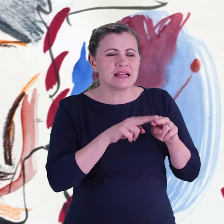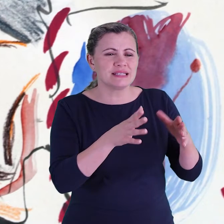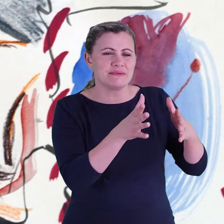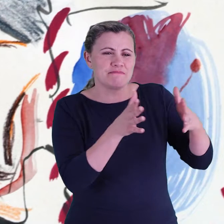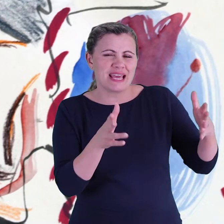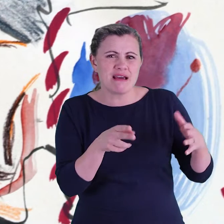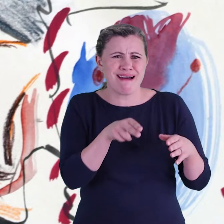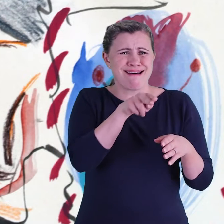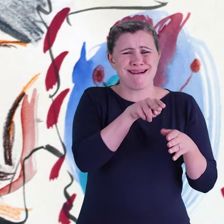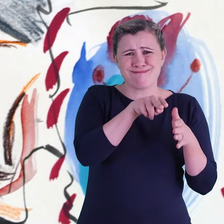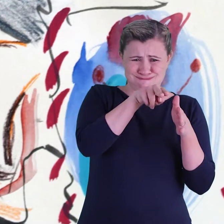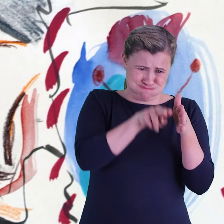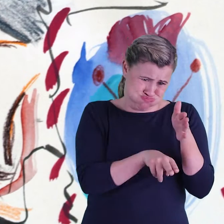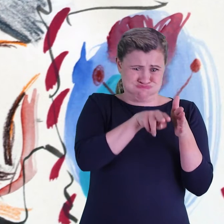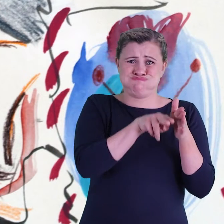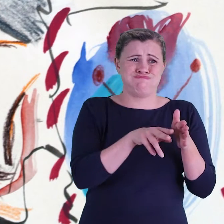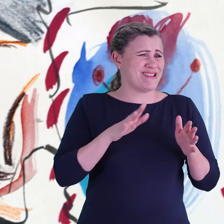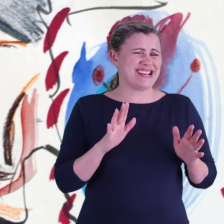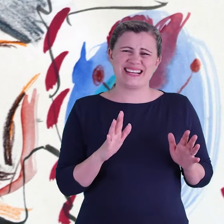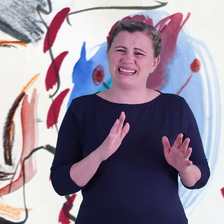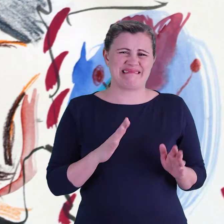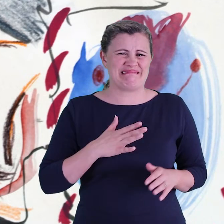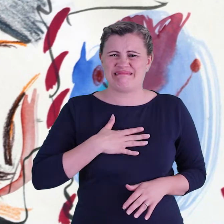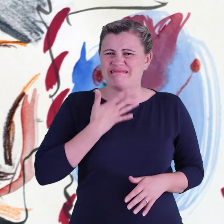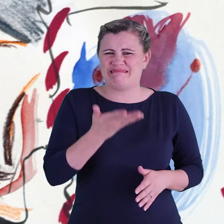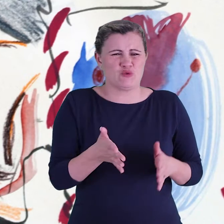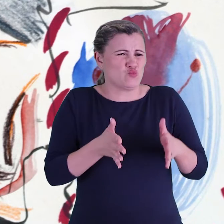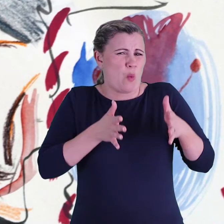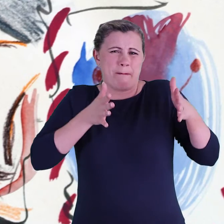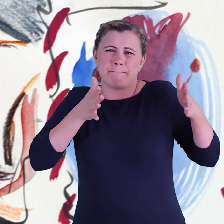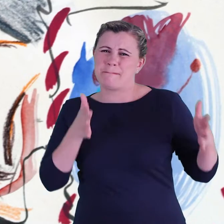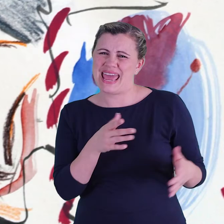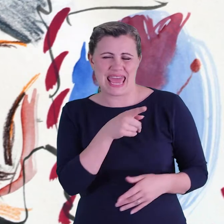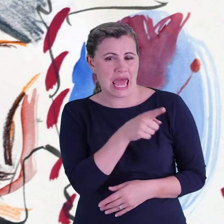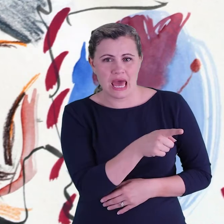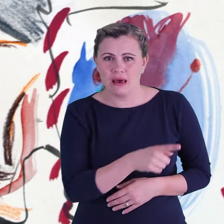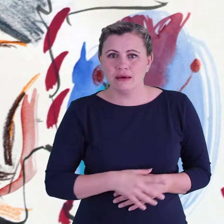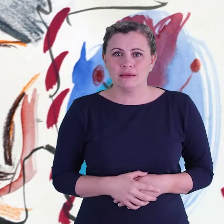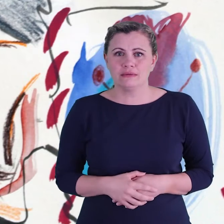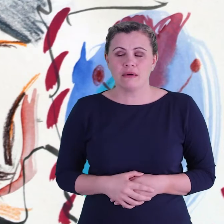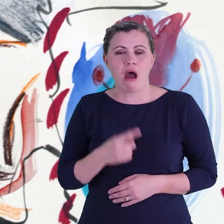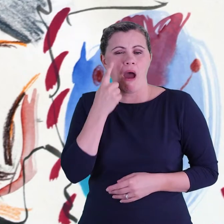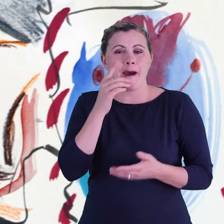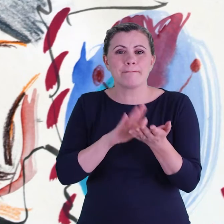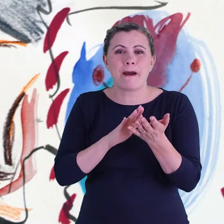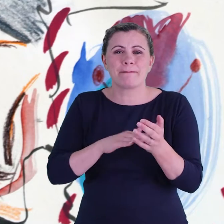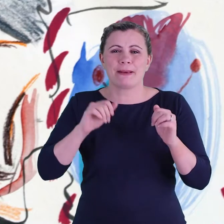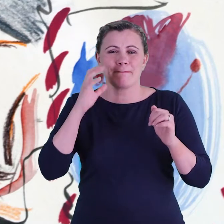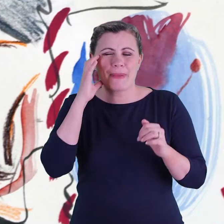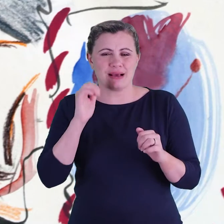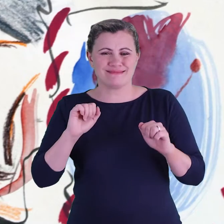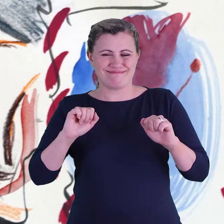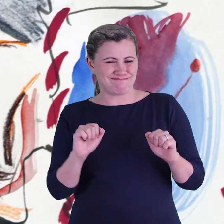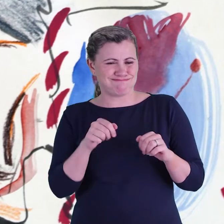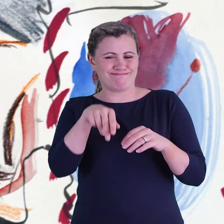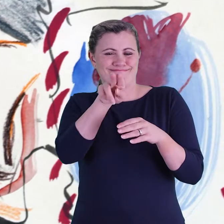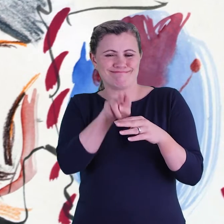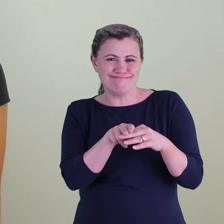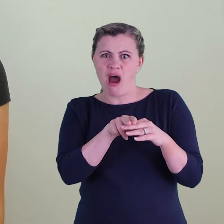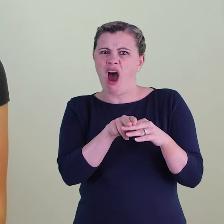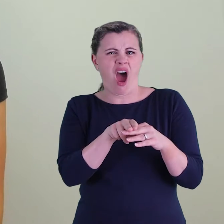and wide that Goldilocks felt lost. And Mummy Bear's bed was much too hard. She turned and she